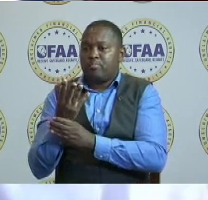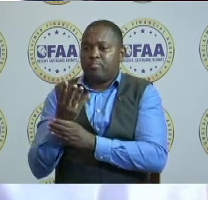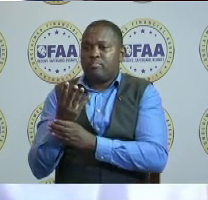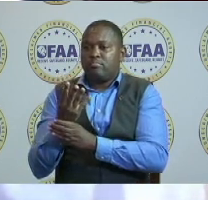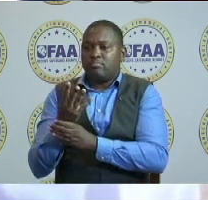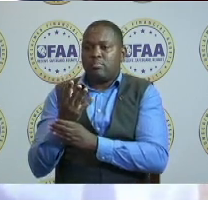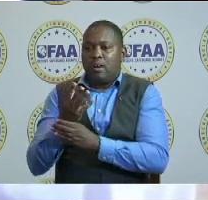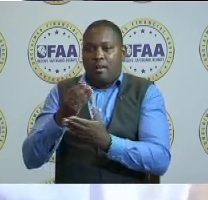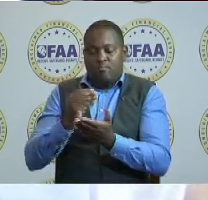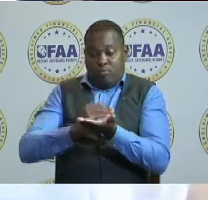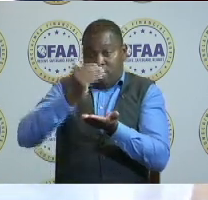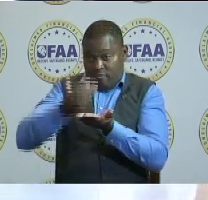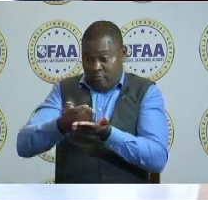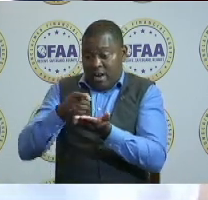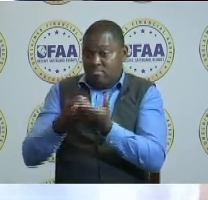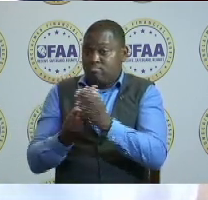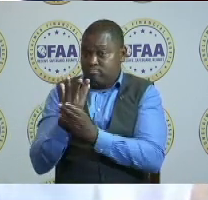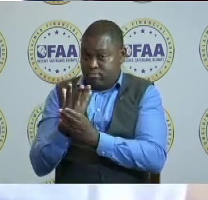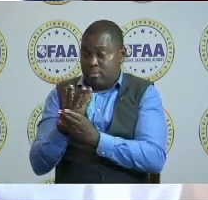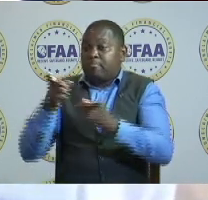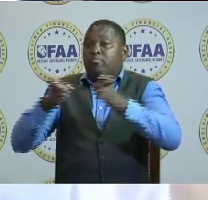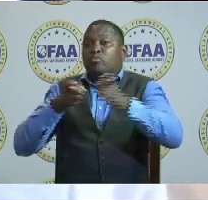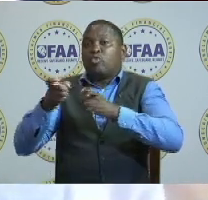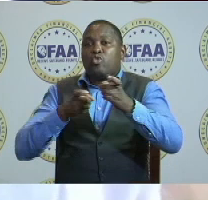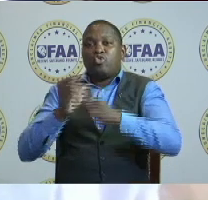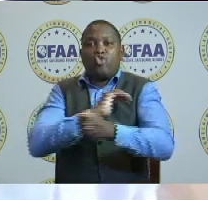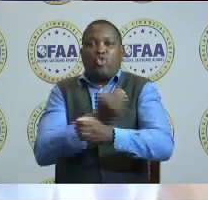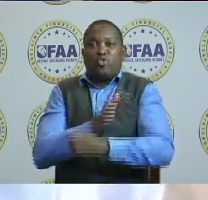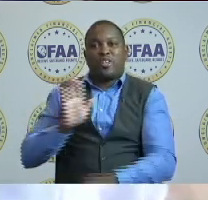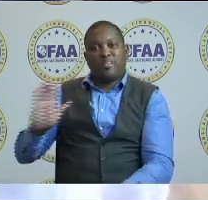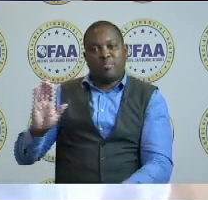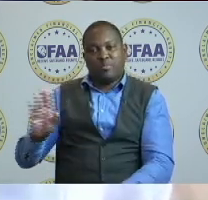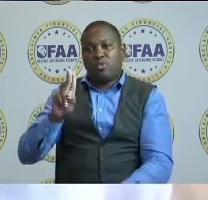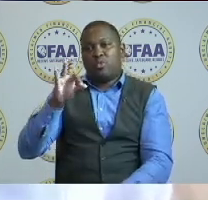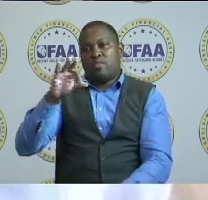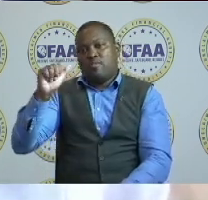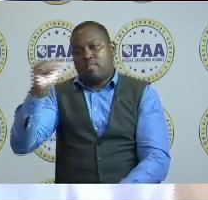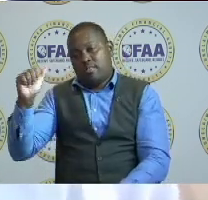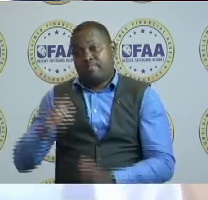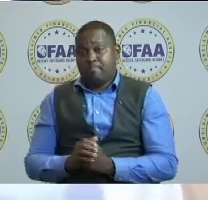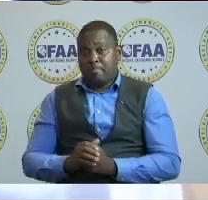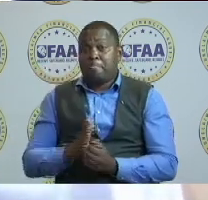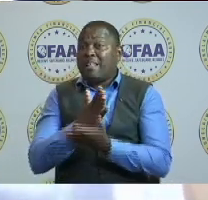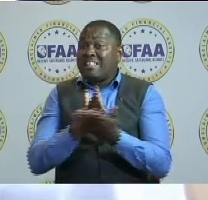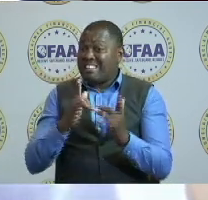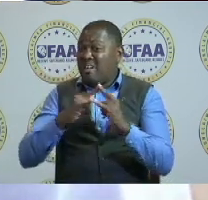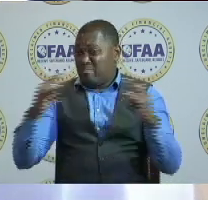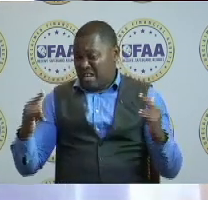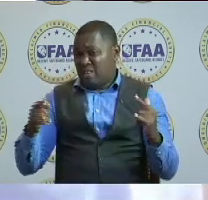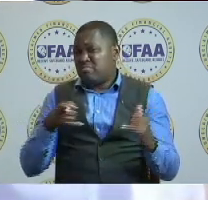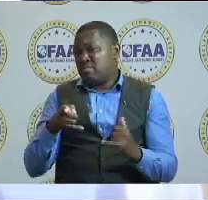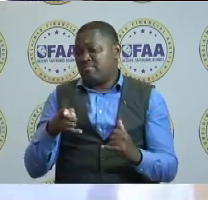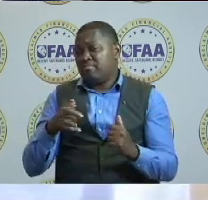Fund, which is administered by the authority. And so some of the gaps that the